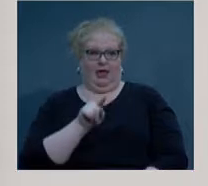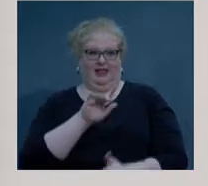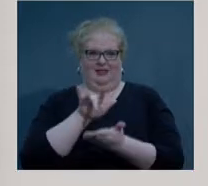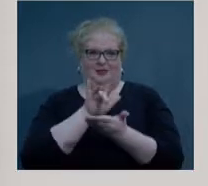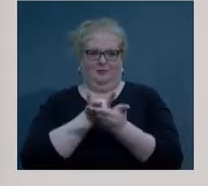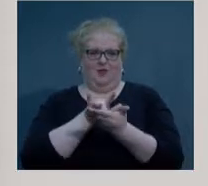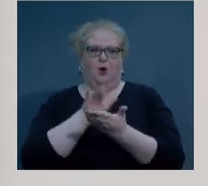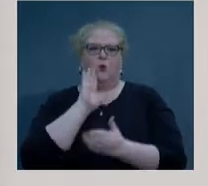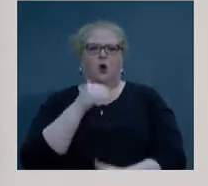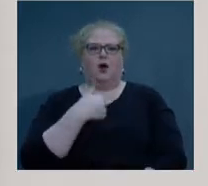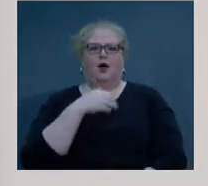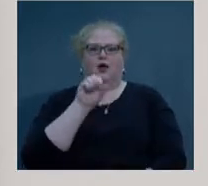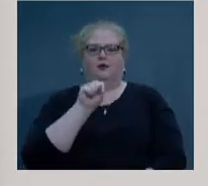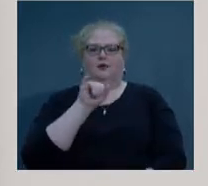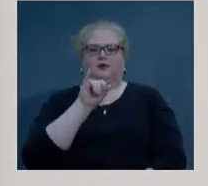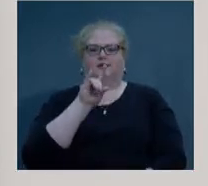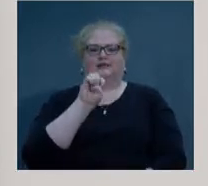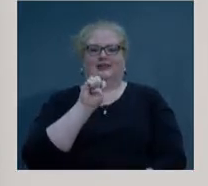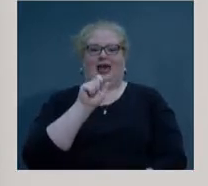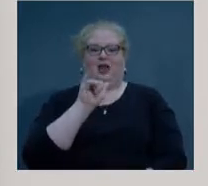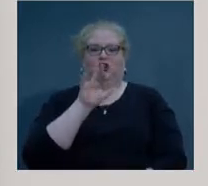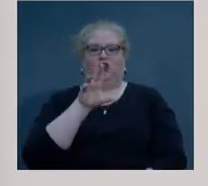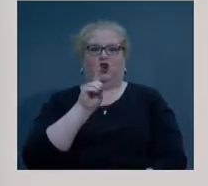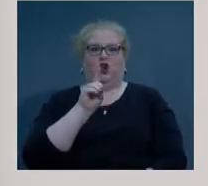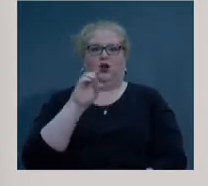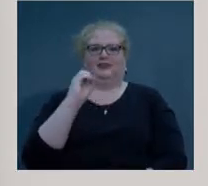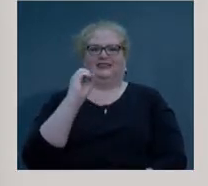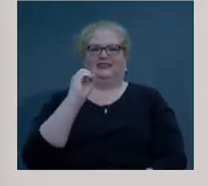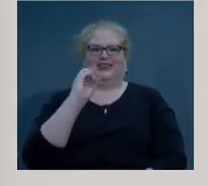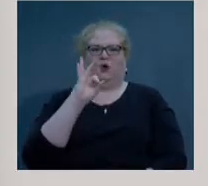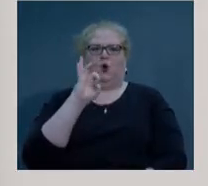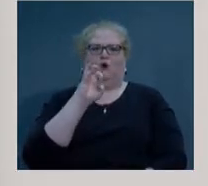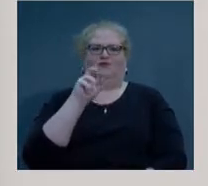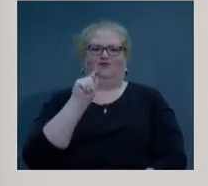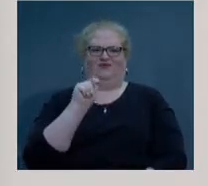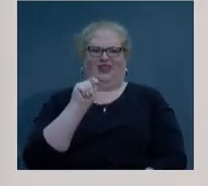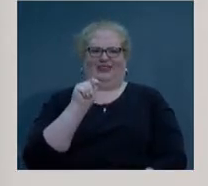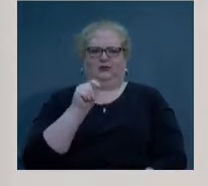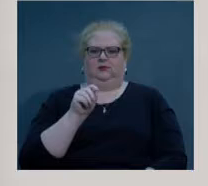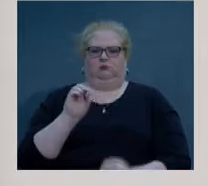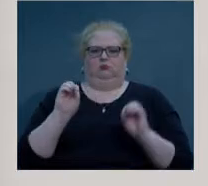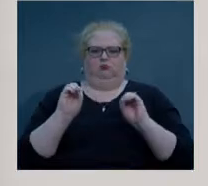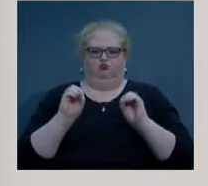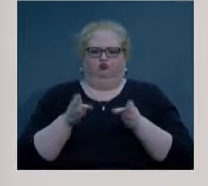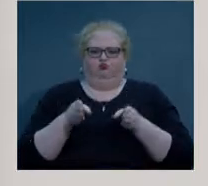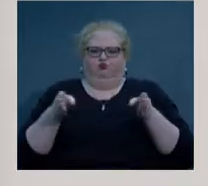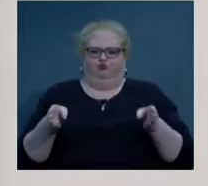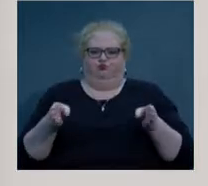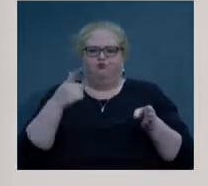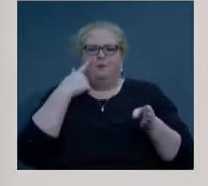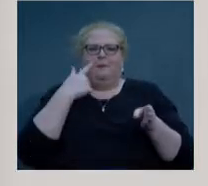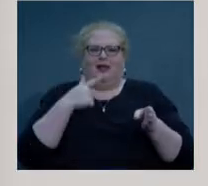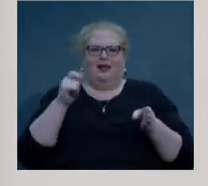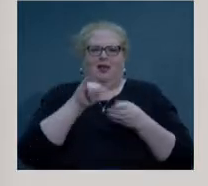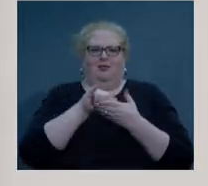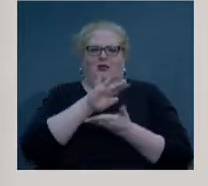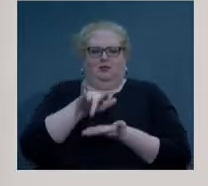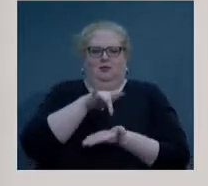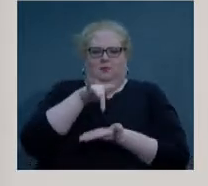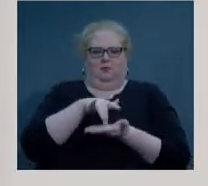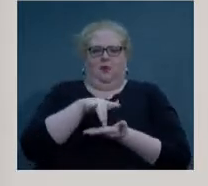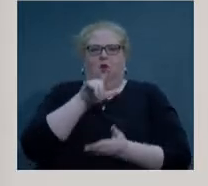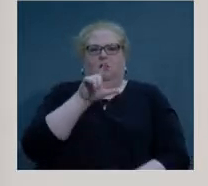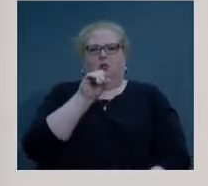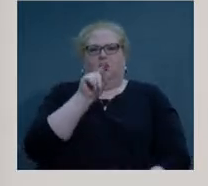have the side yards would be 0 feet. Those would be the interior, the most interior of the lots